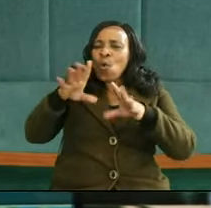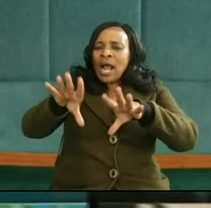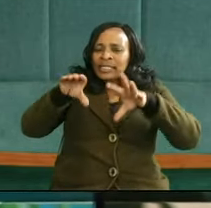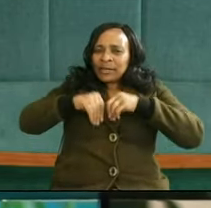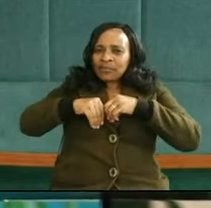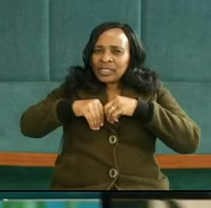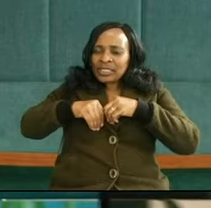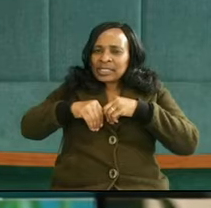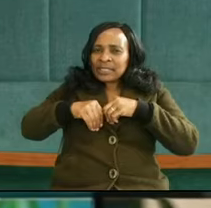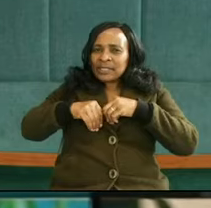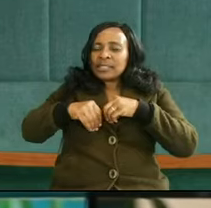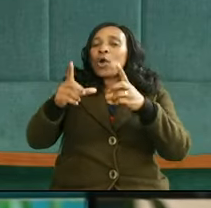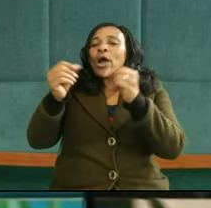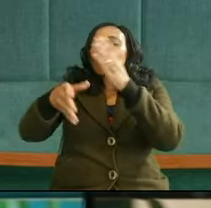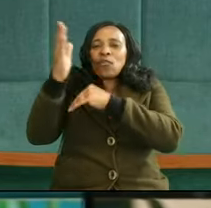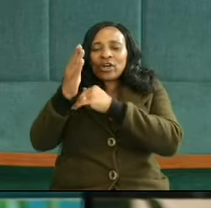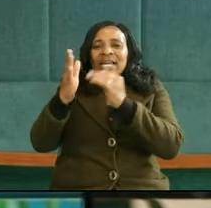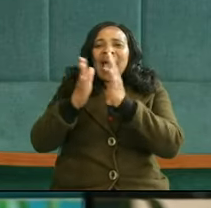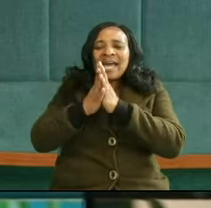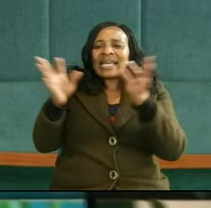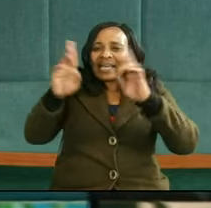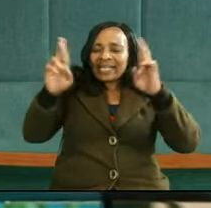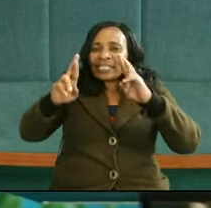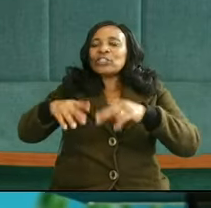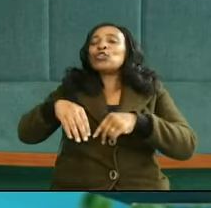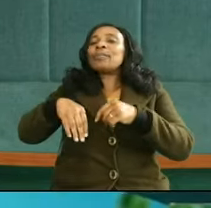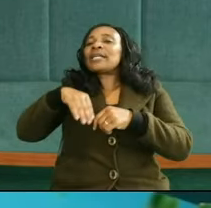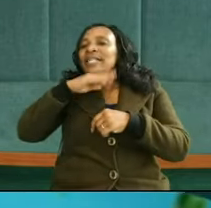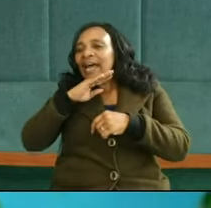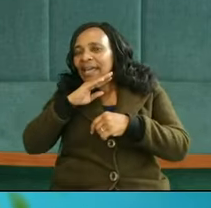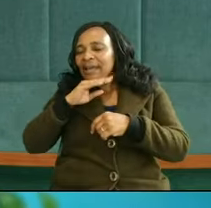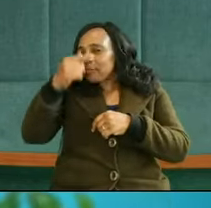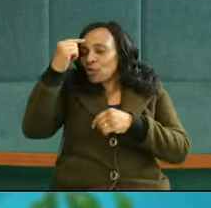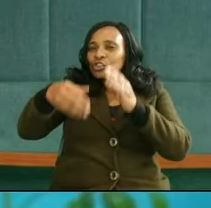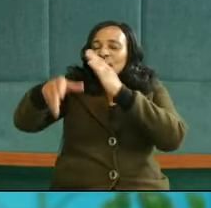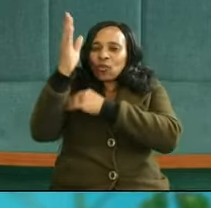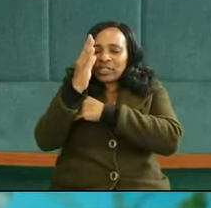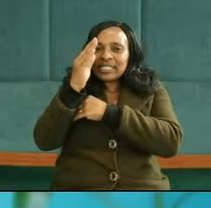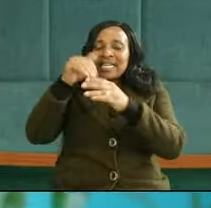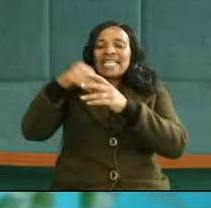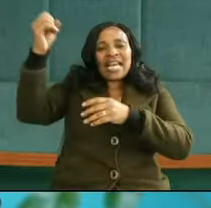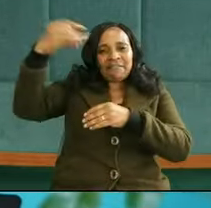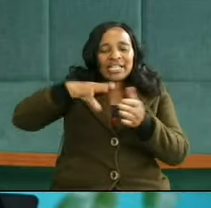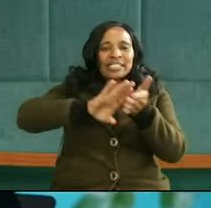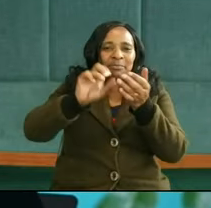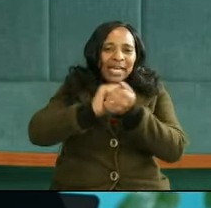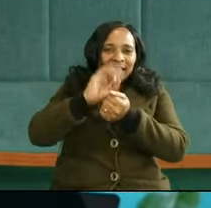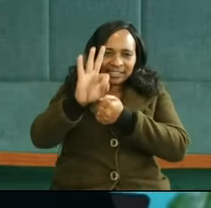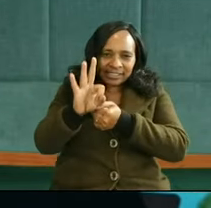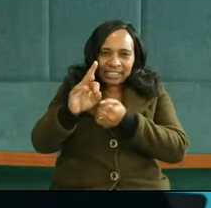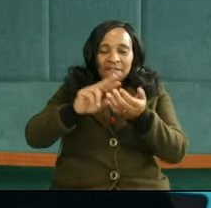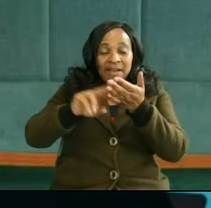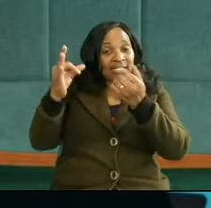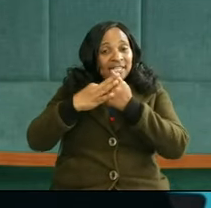to die for the sins of humanity. A symbol of the lamb that you'll find talked about in the book of Revelation, chapter 13 and